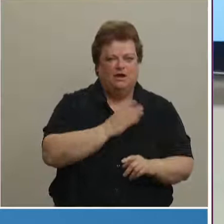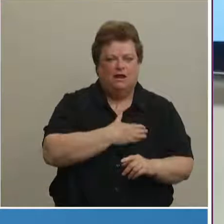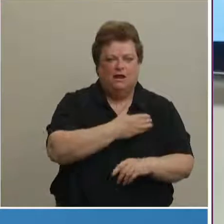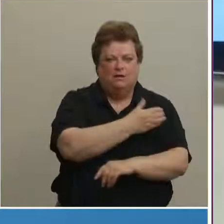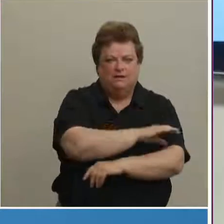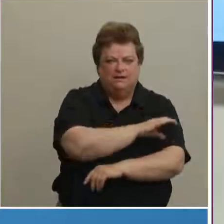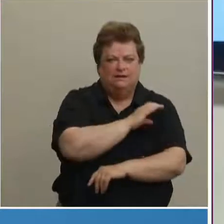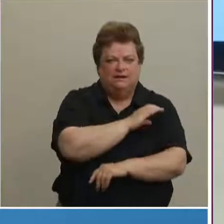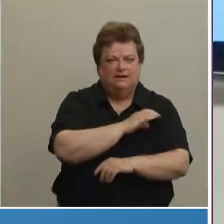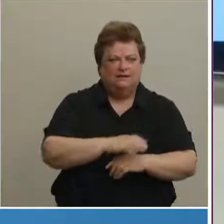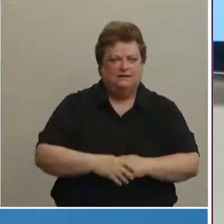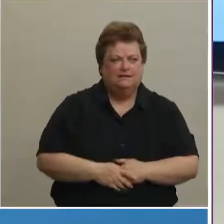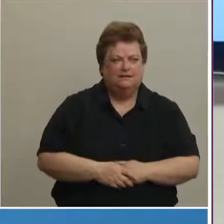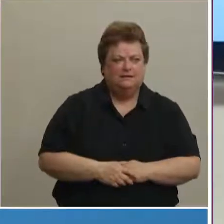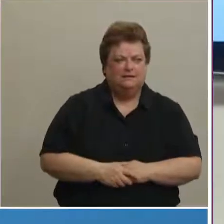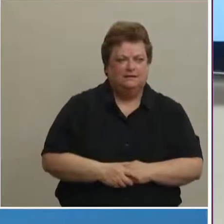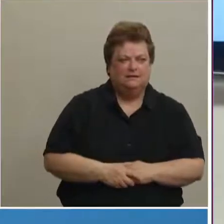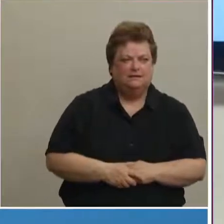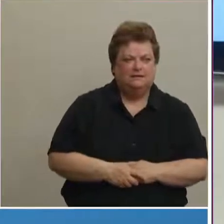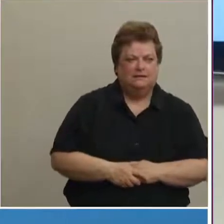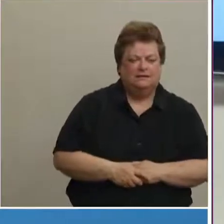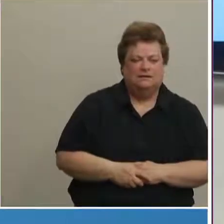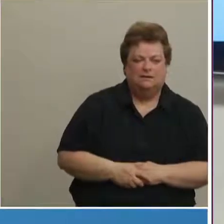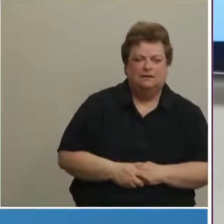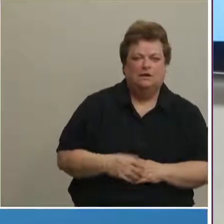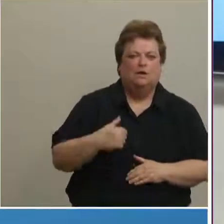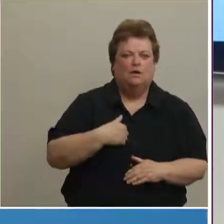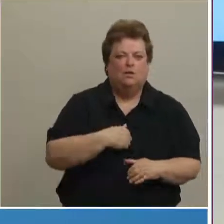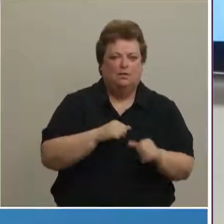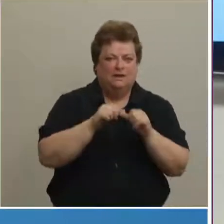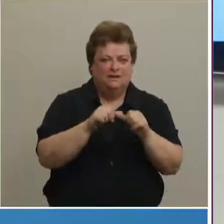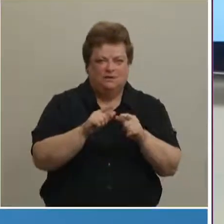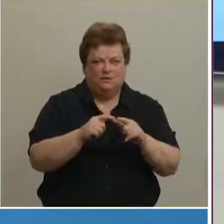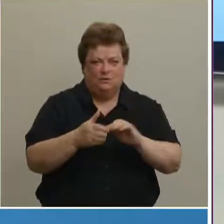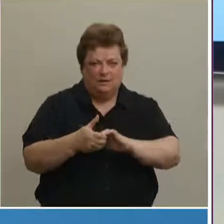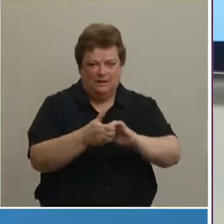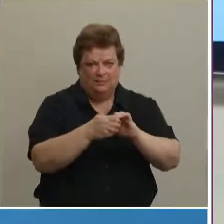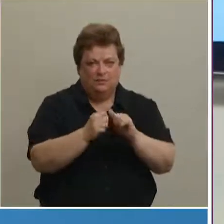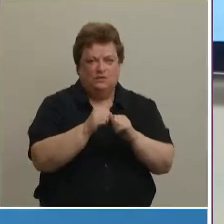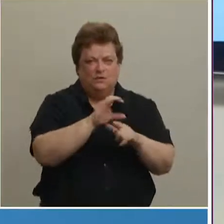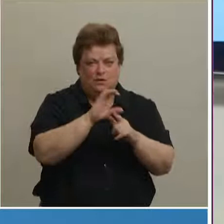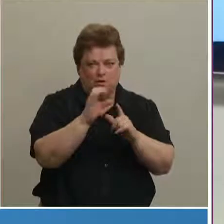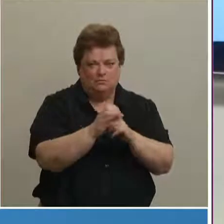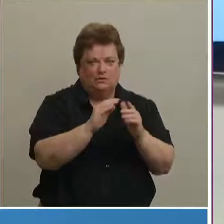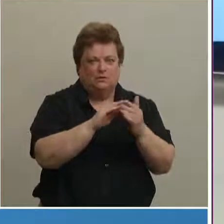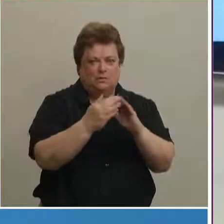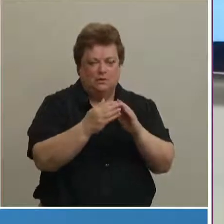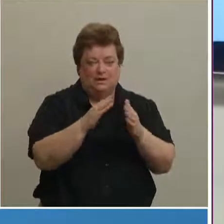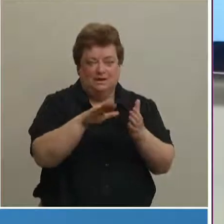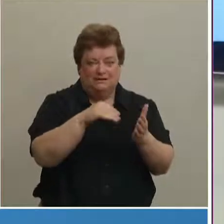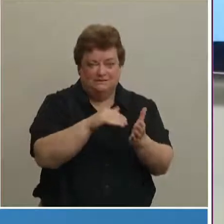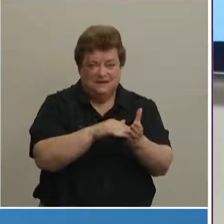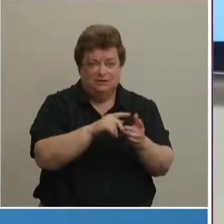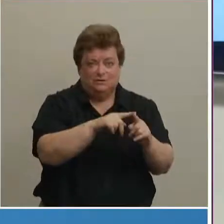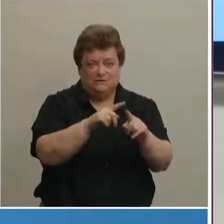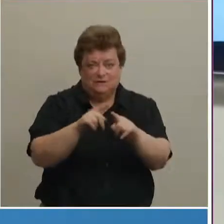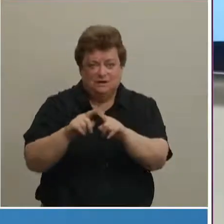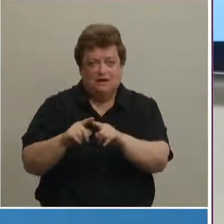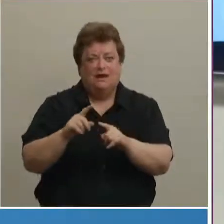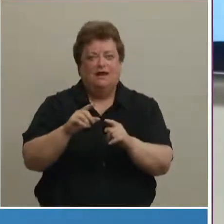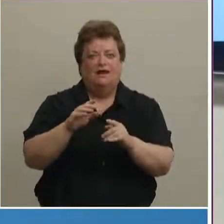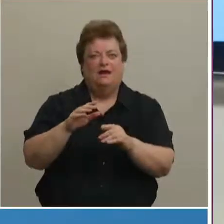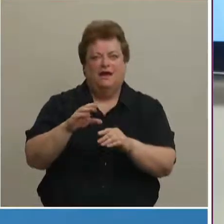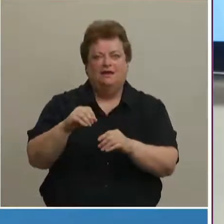even larger scale. We continue to collaborate with the cultural community centers and local churches to host